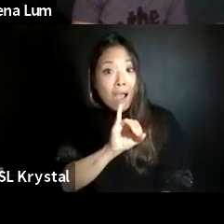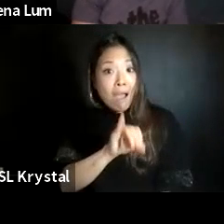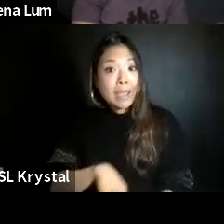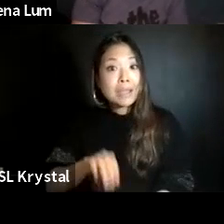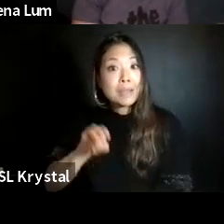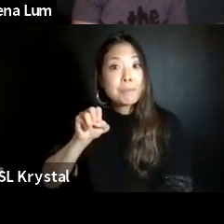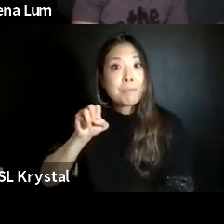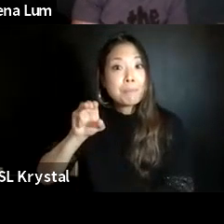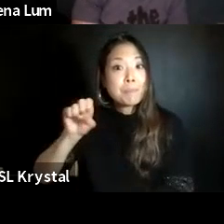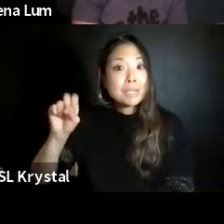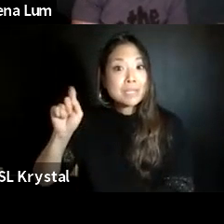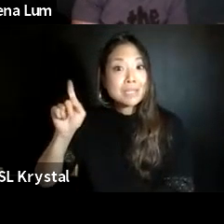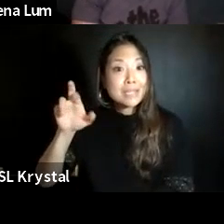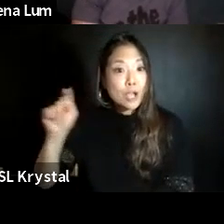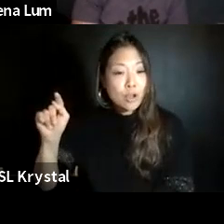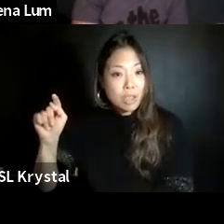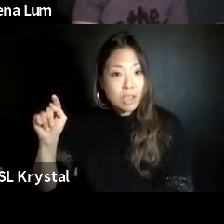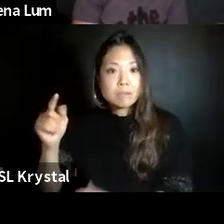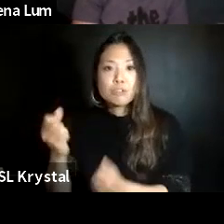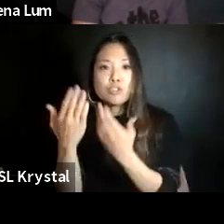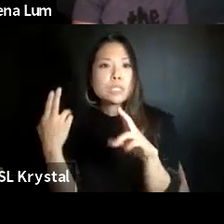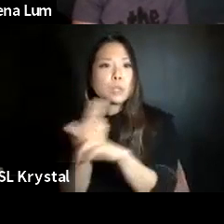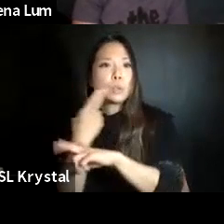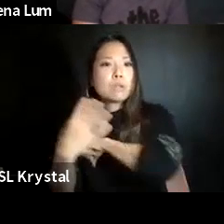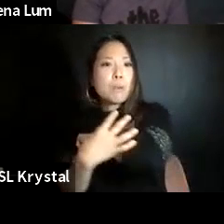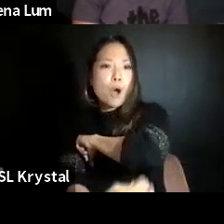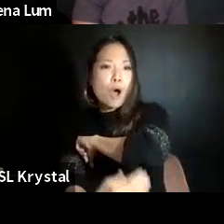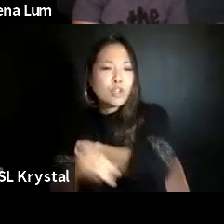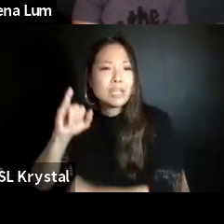using a poverty index indicator?